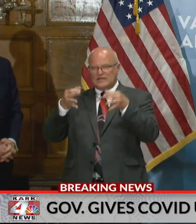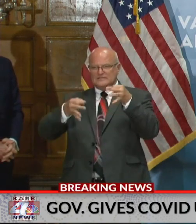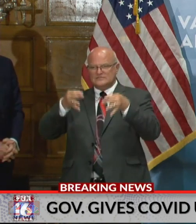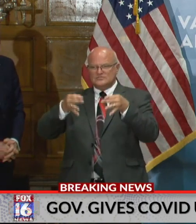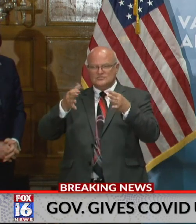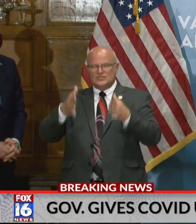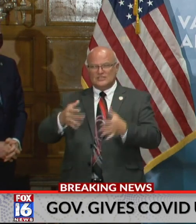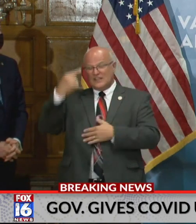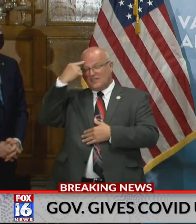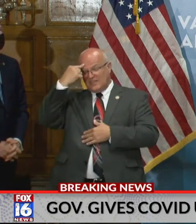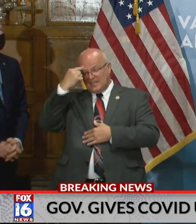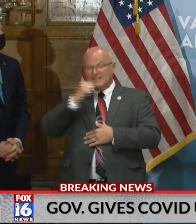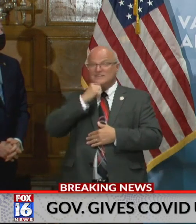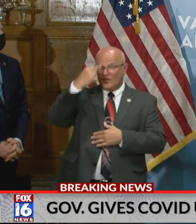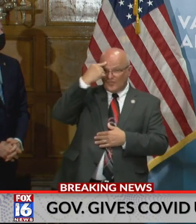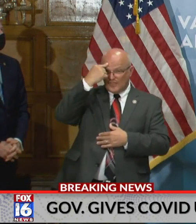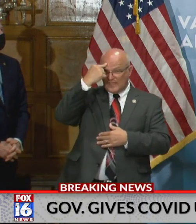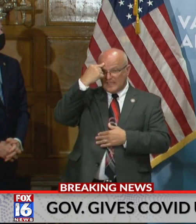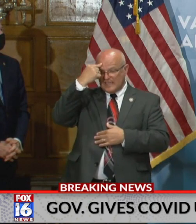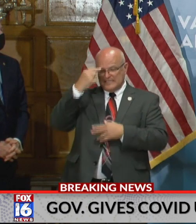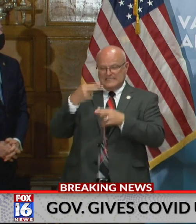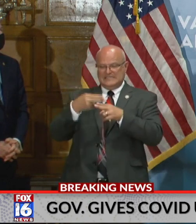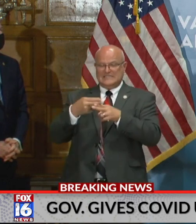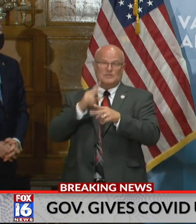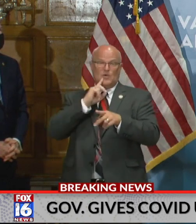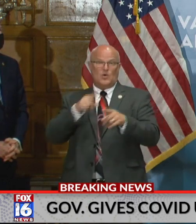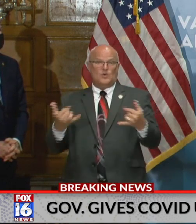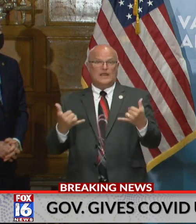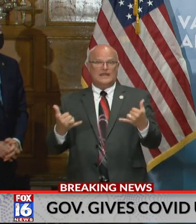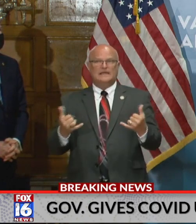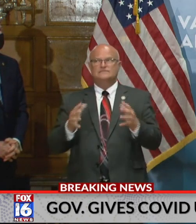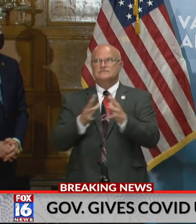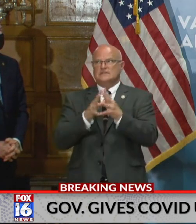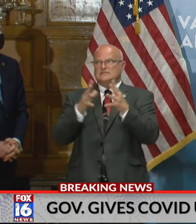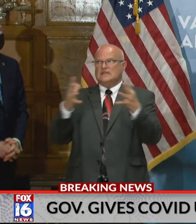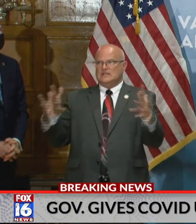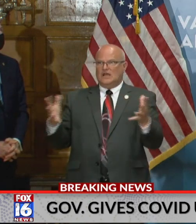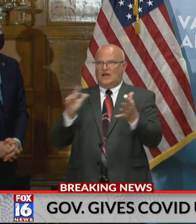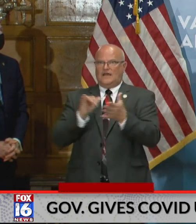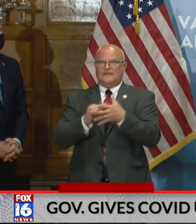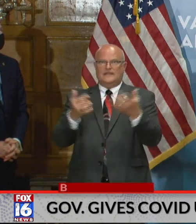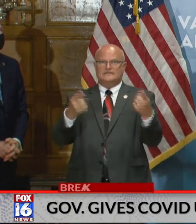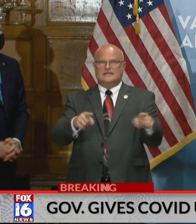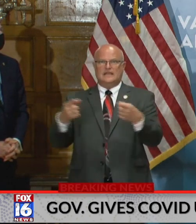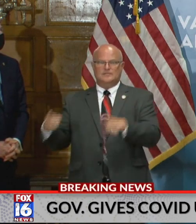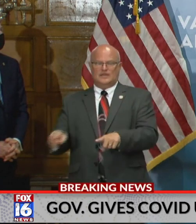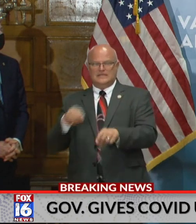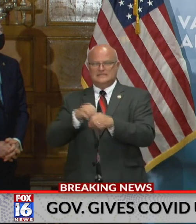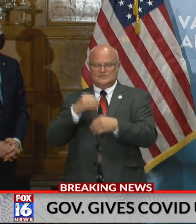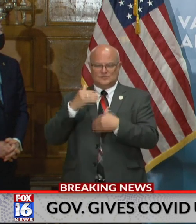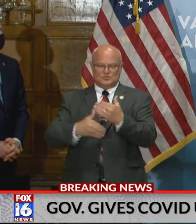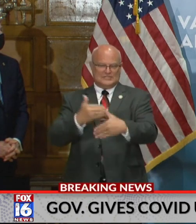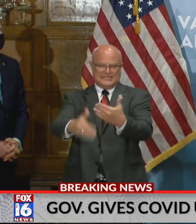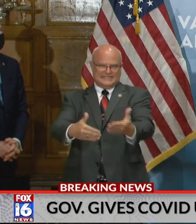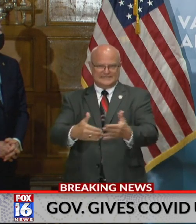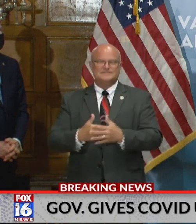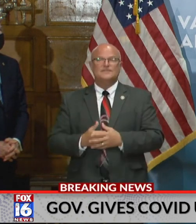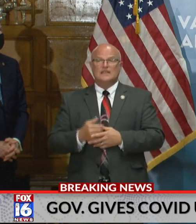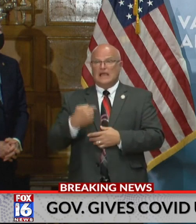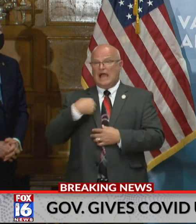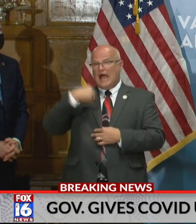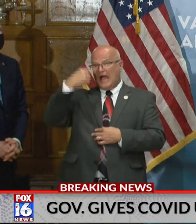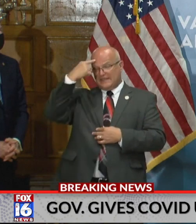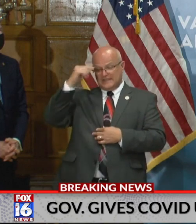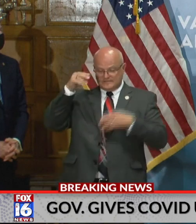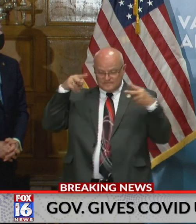it's a preliminary temporary order. At this point, there's a lot that's going to take place in those proceedings. I think